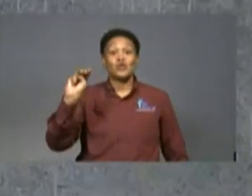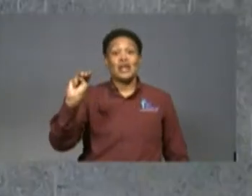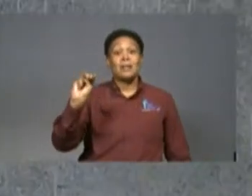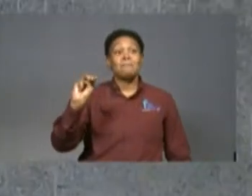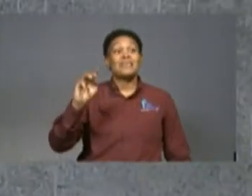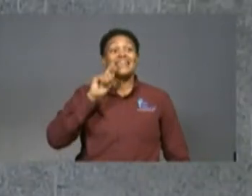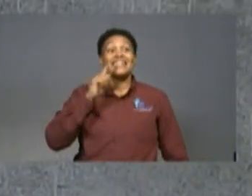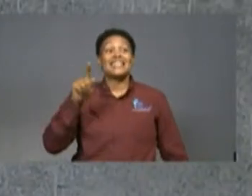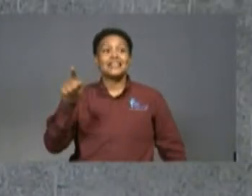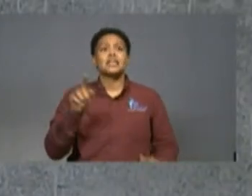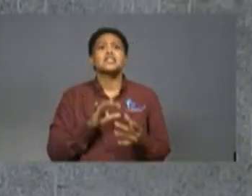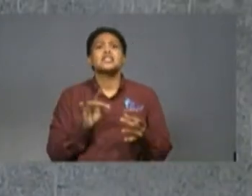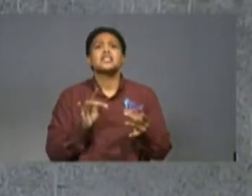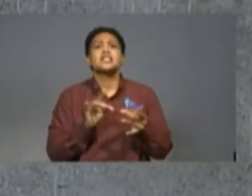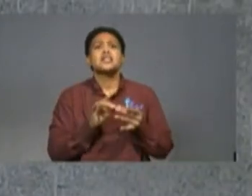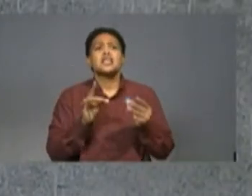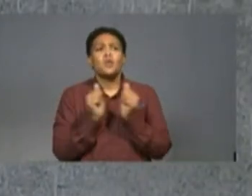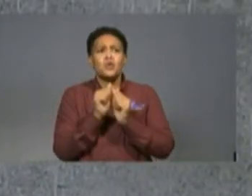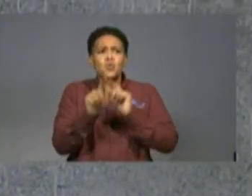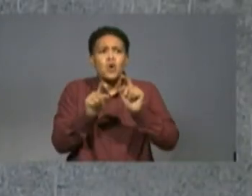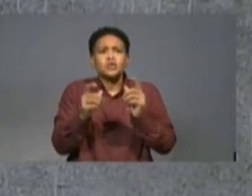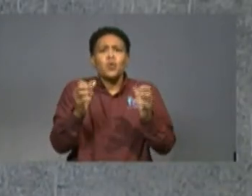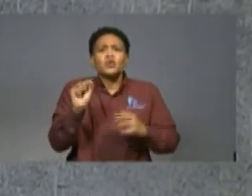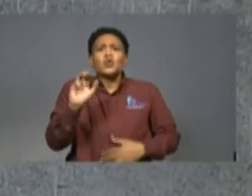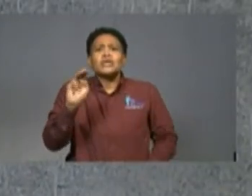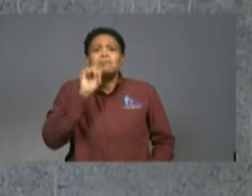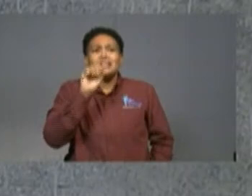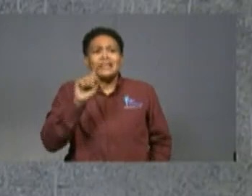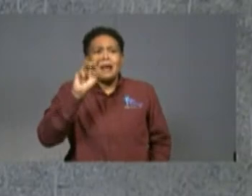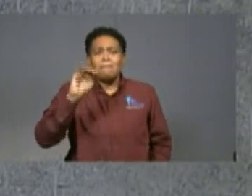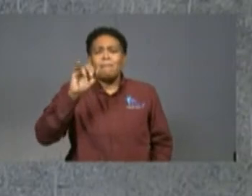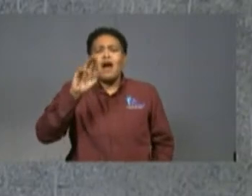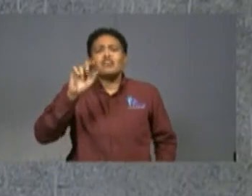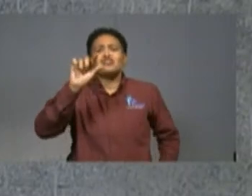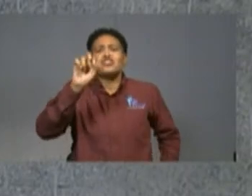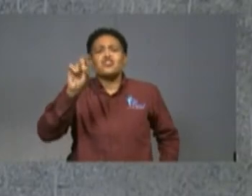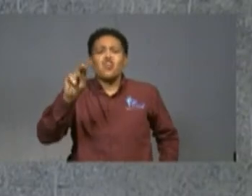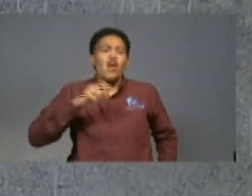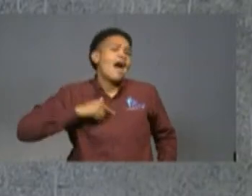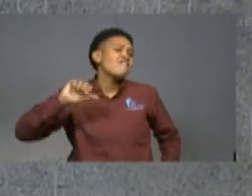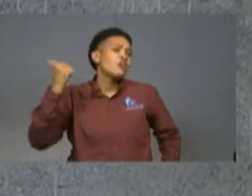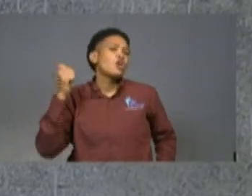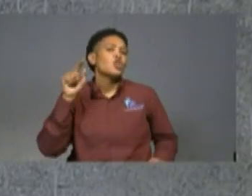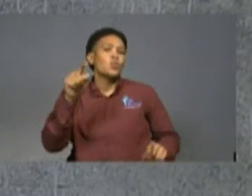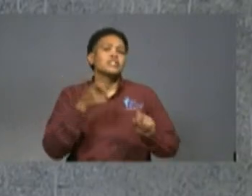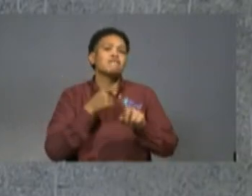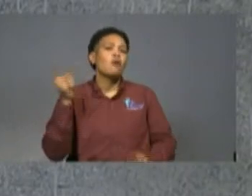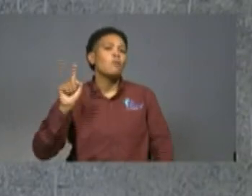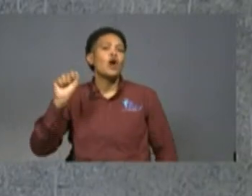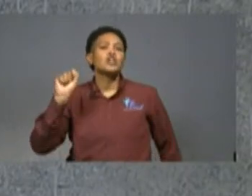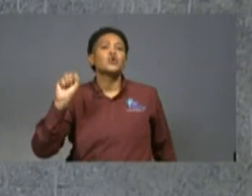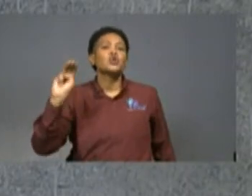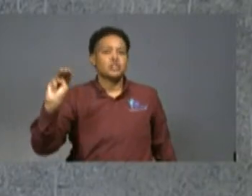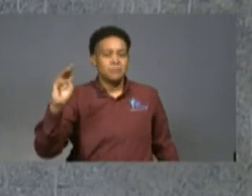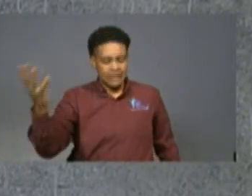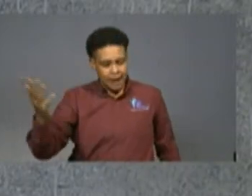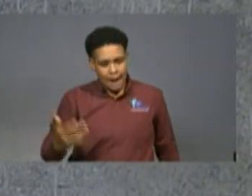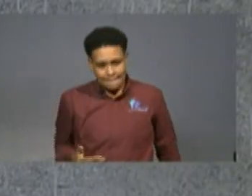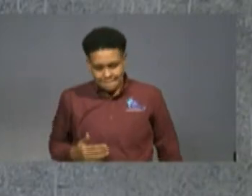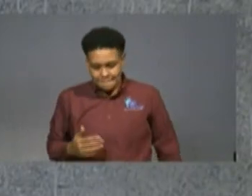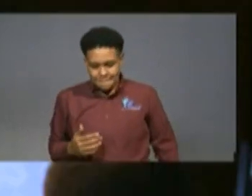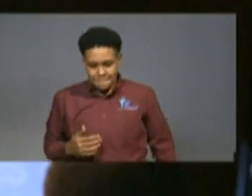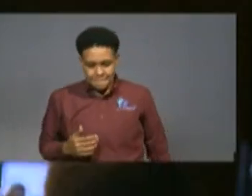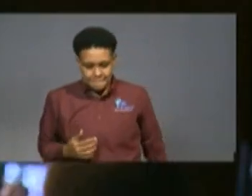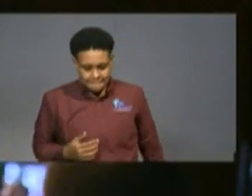they've been buzzing with questions. And Marjorie Gordon has another question from our friends on social media.